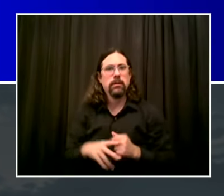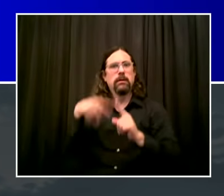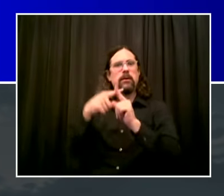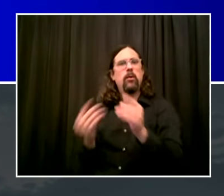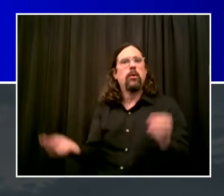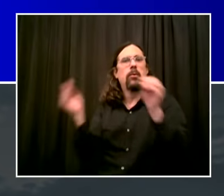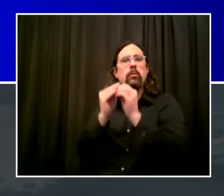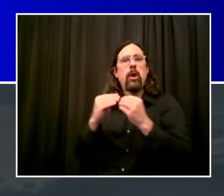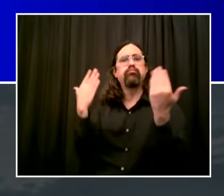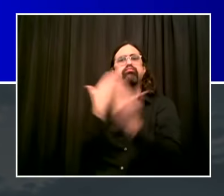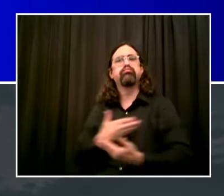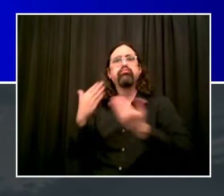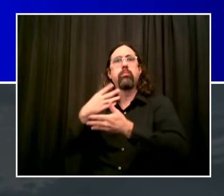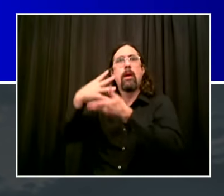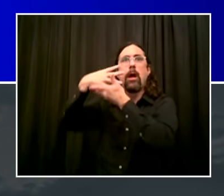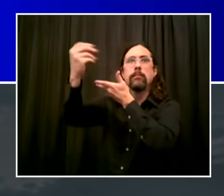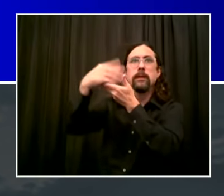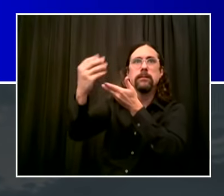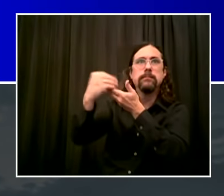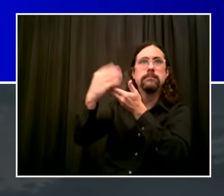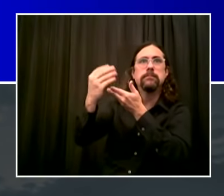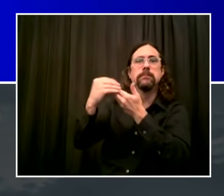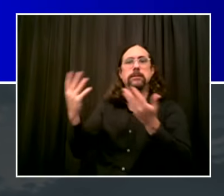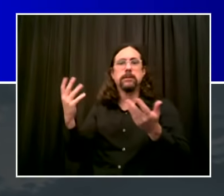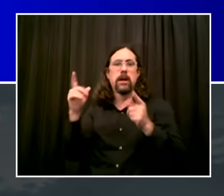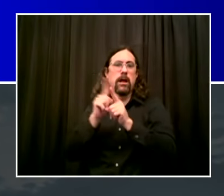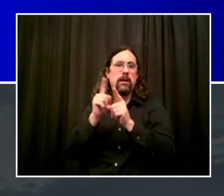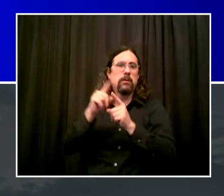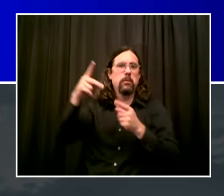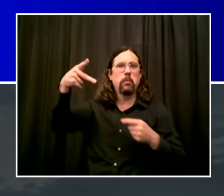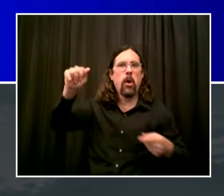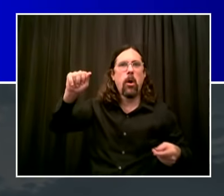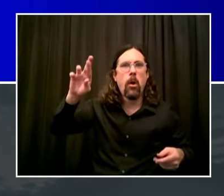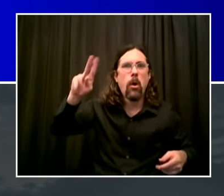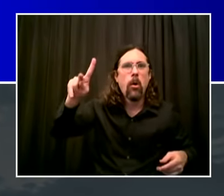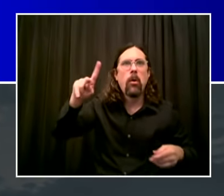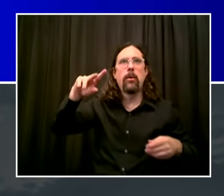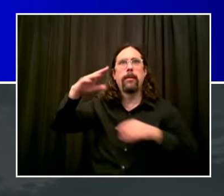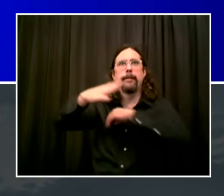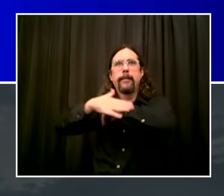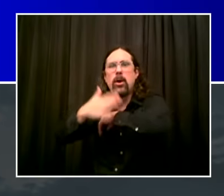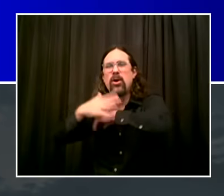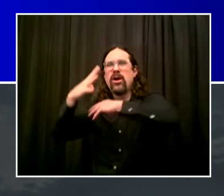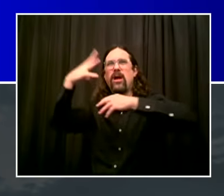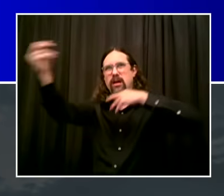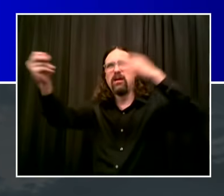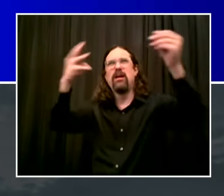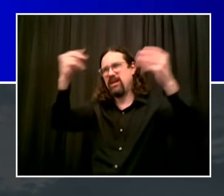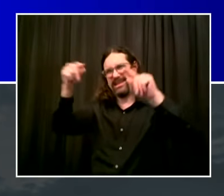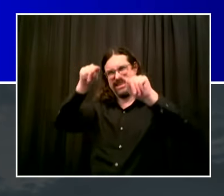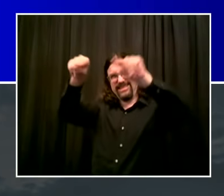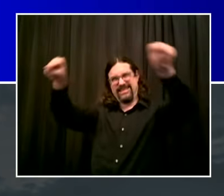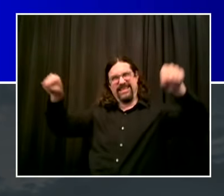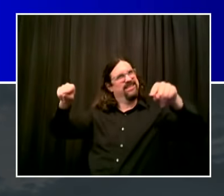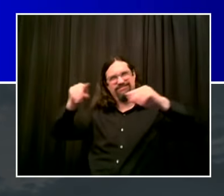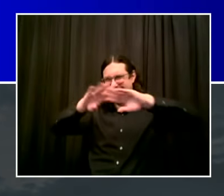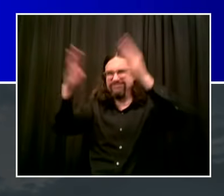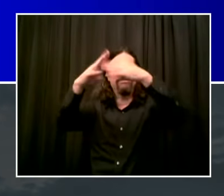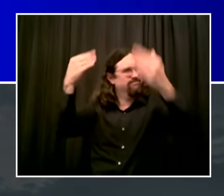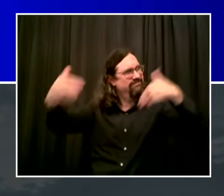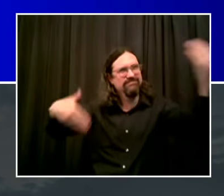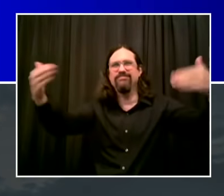keep holding back. So we're holding back indoor dining, museums, malls, things that we're still not certain can be done right.